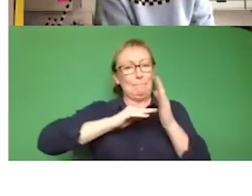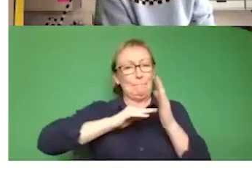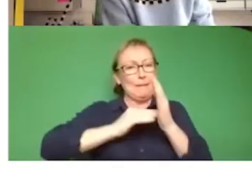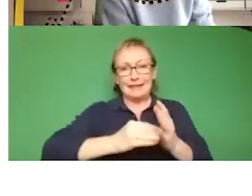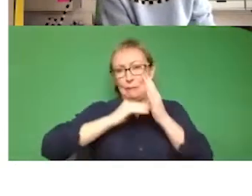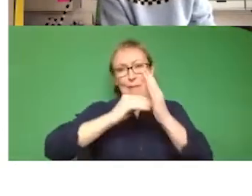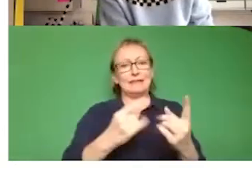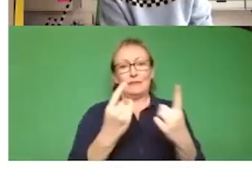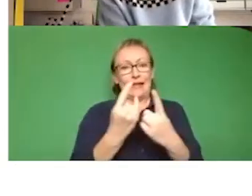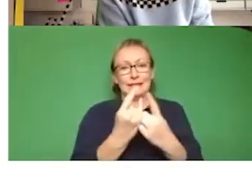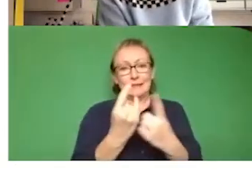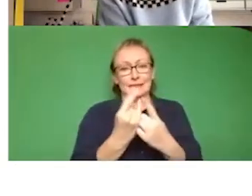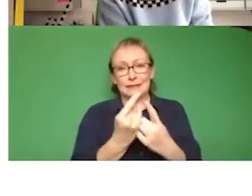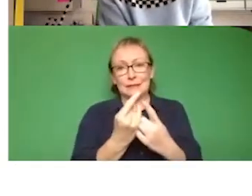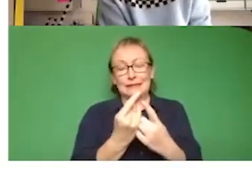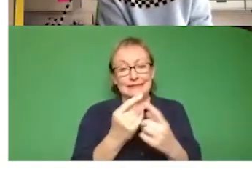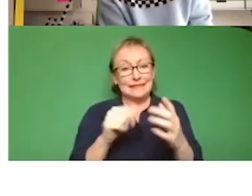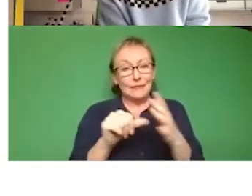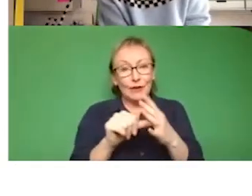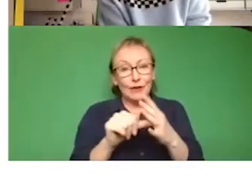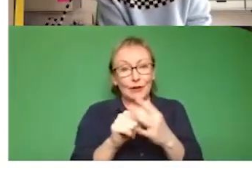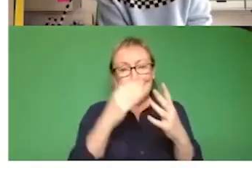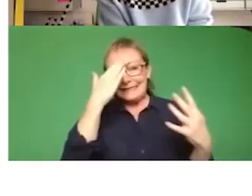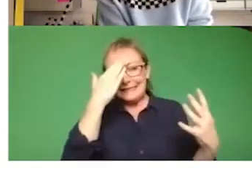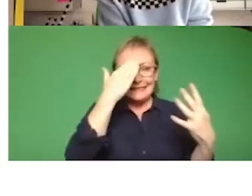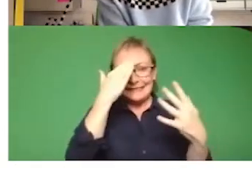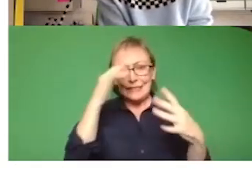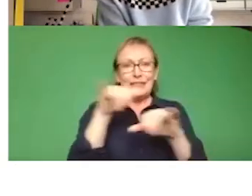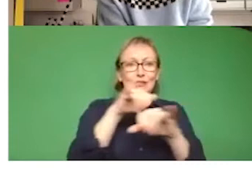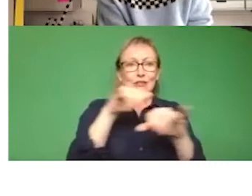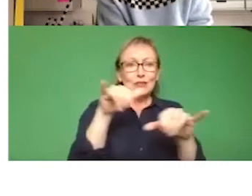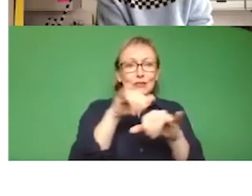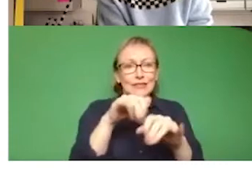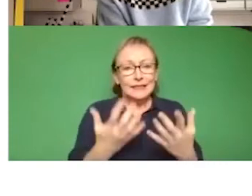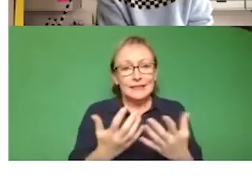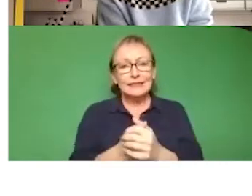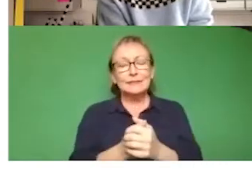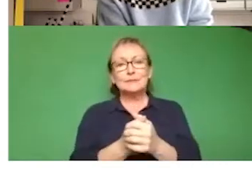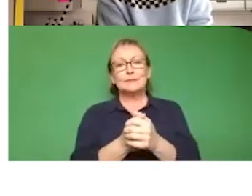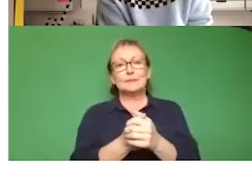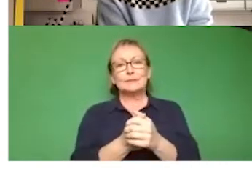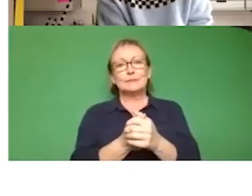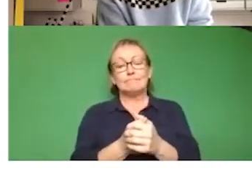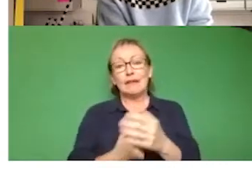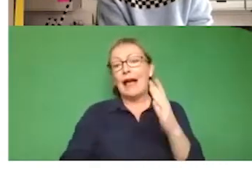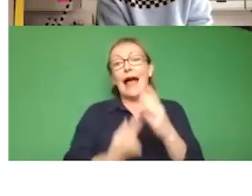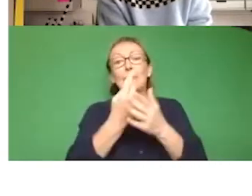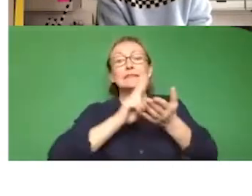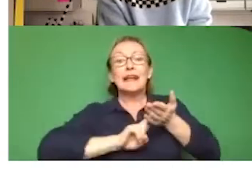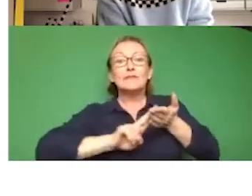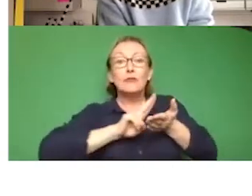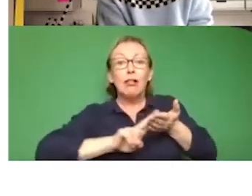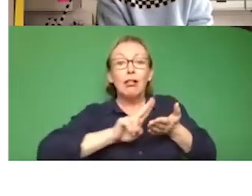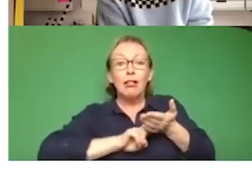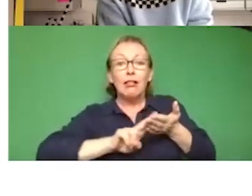editing and making sure, but it just actually does happen very very naturally and actually quite instinctively